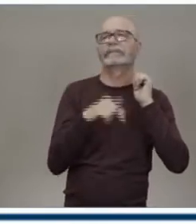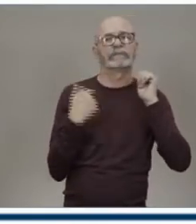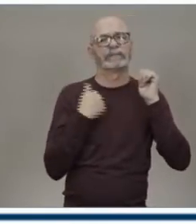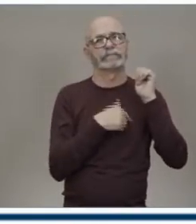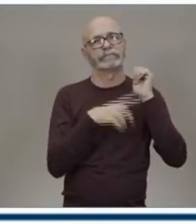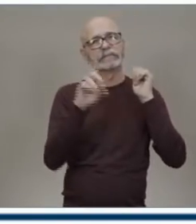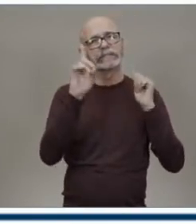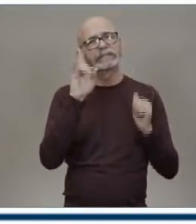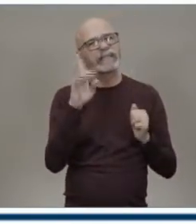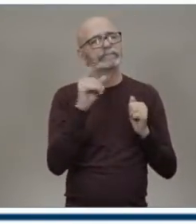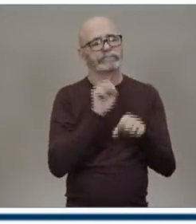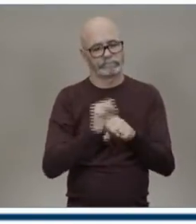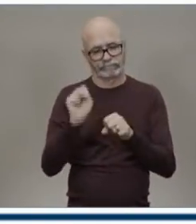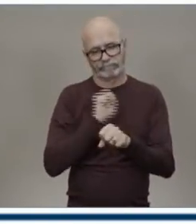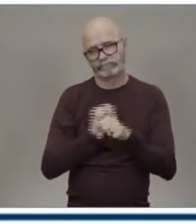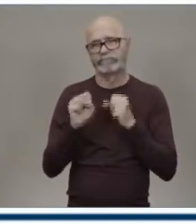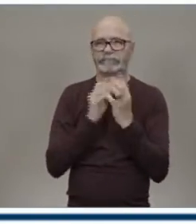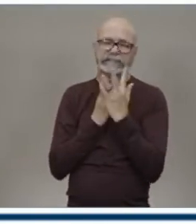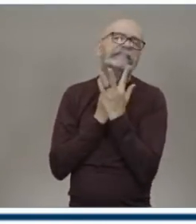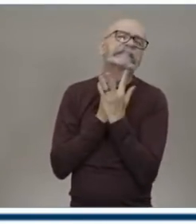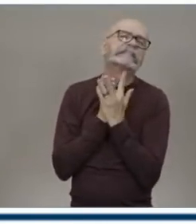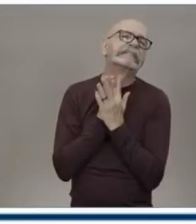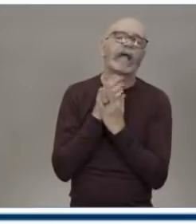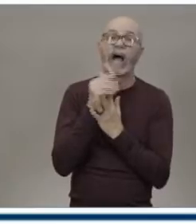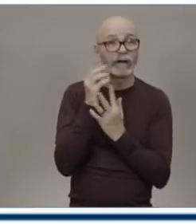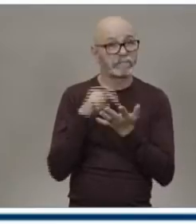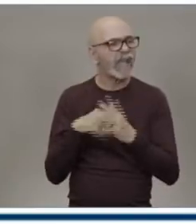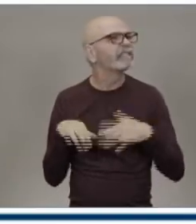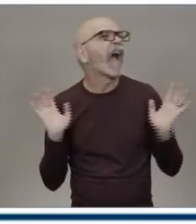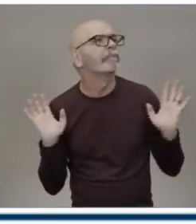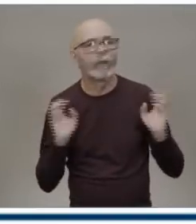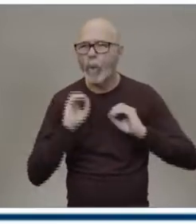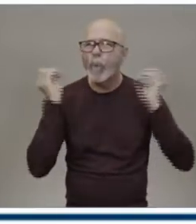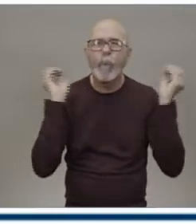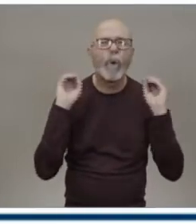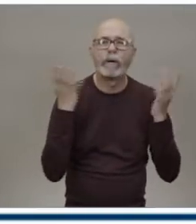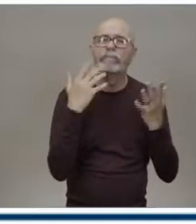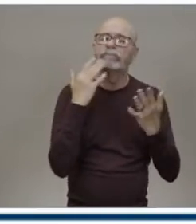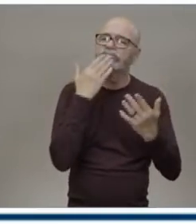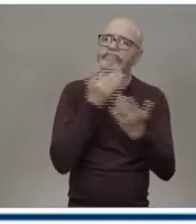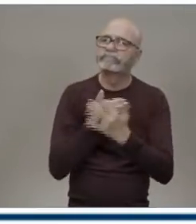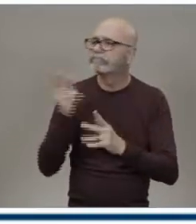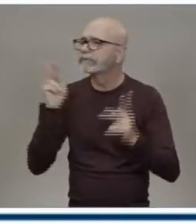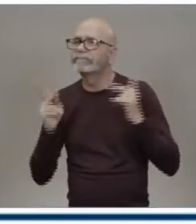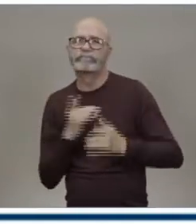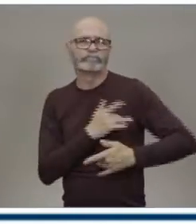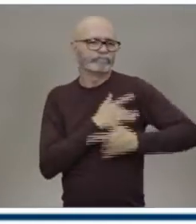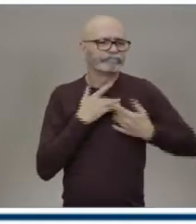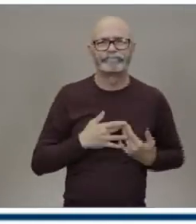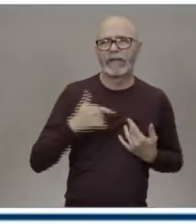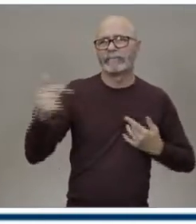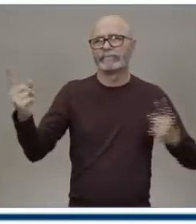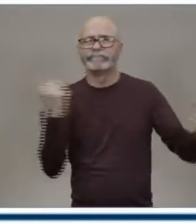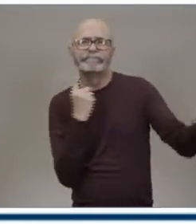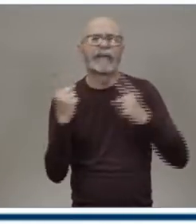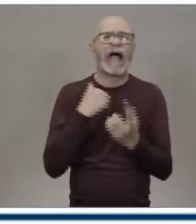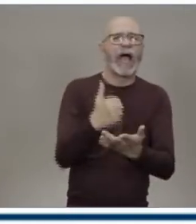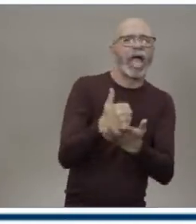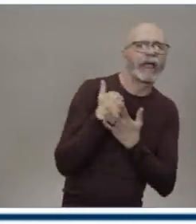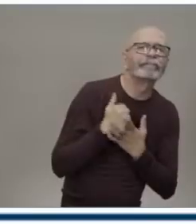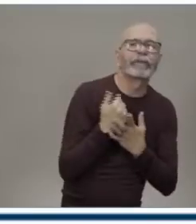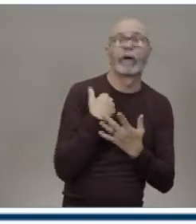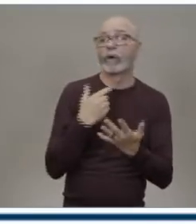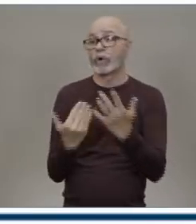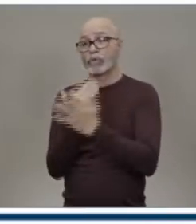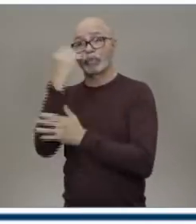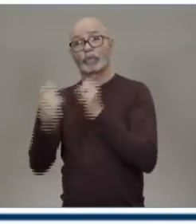up. You were kind. You shared love. You helped your neighbor. So when you sit down on New Year's Eve to look